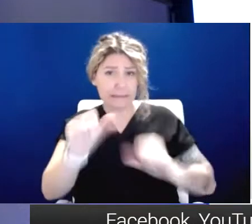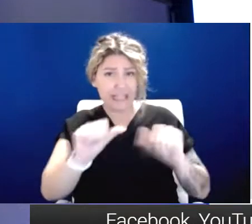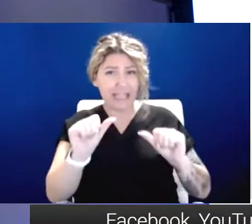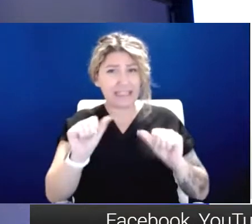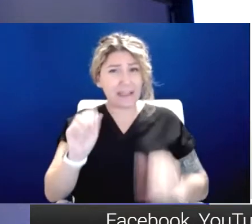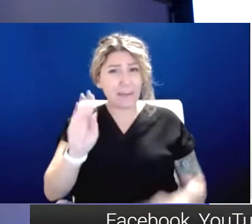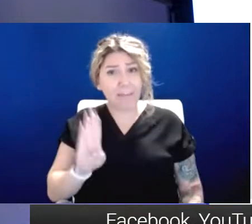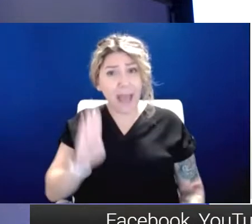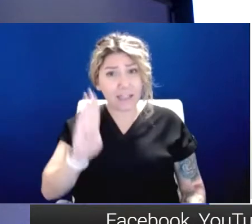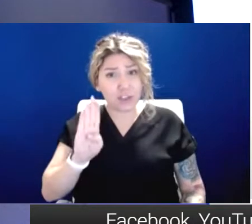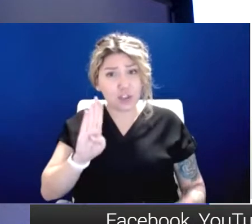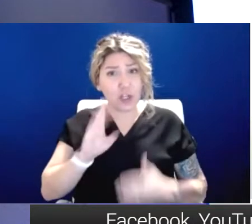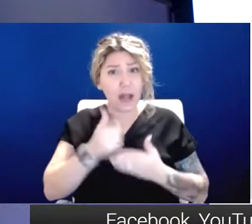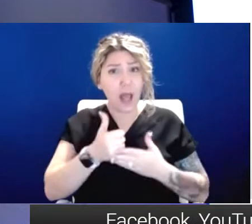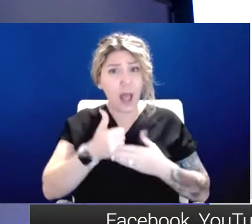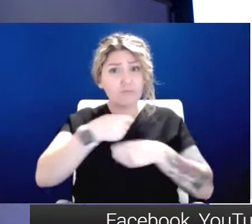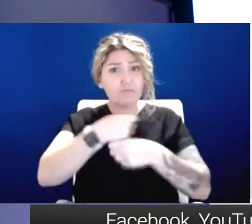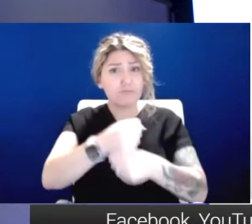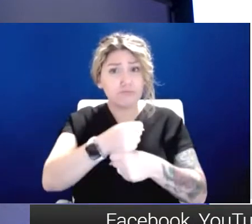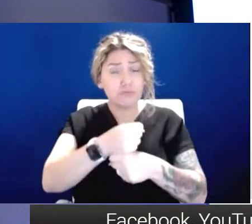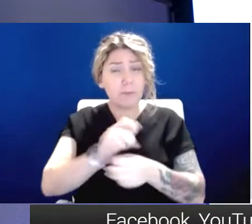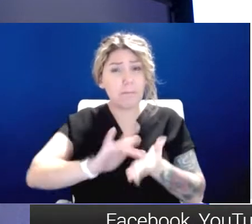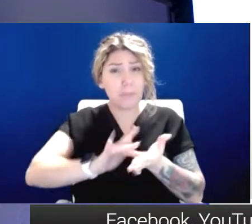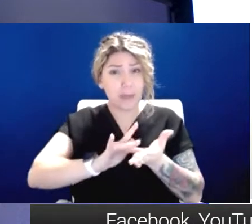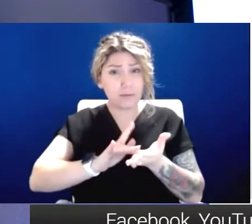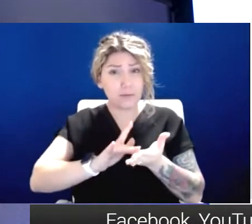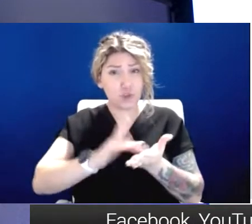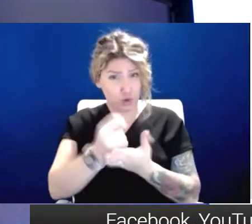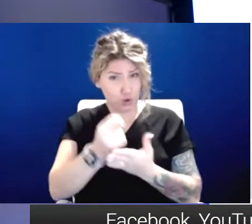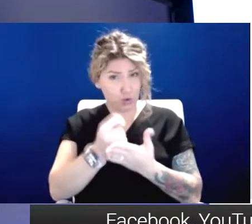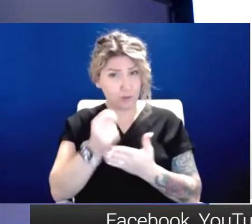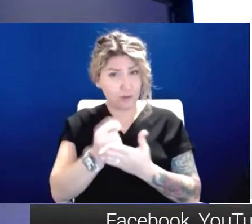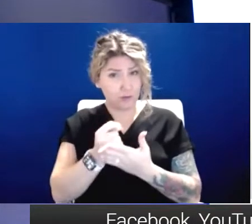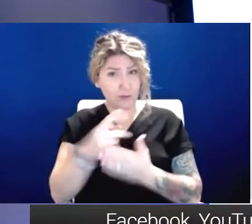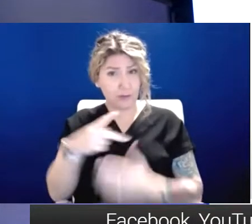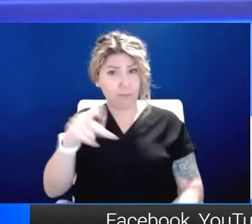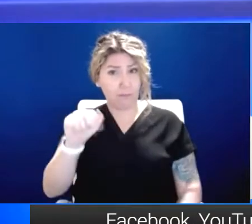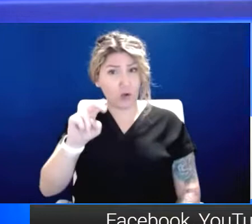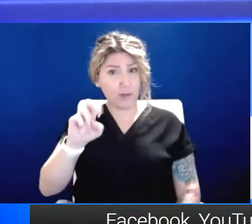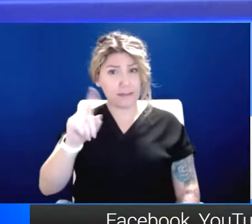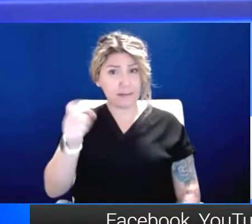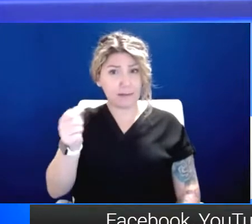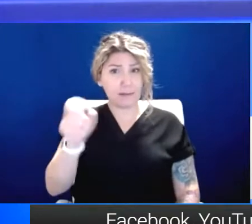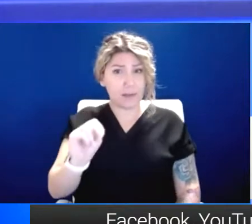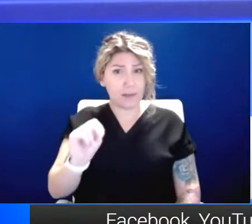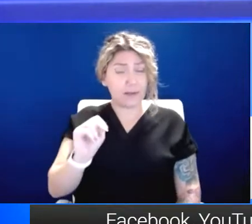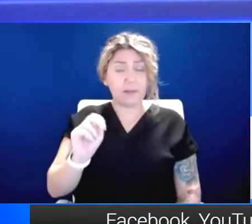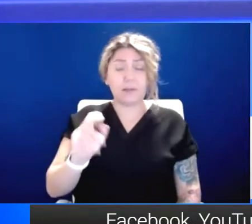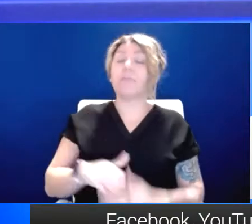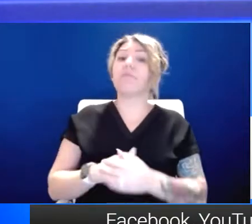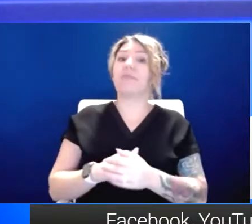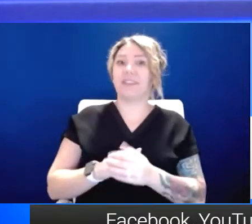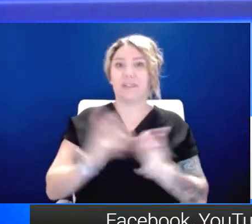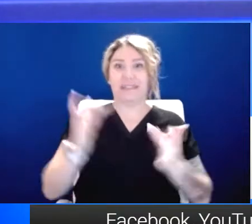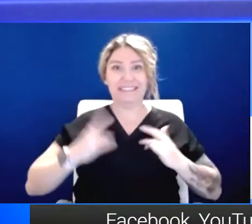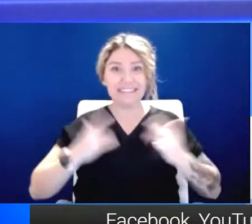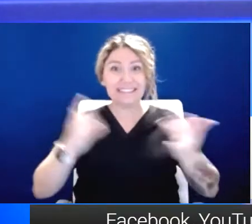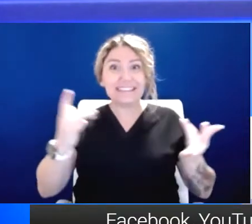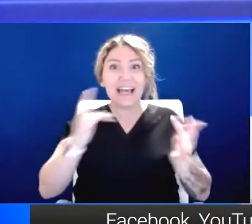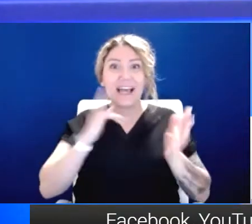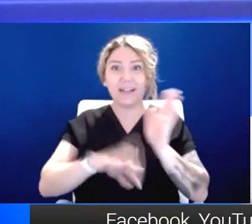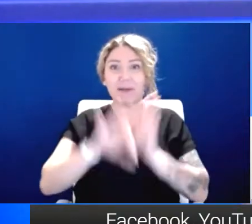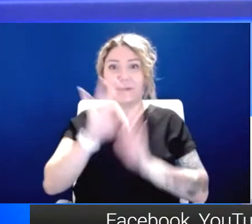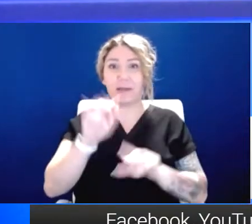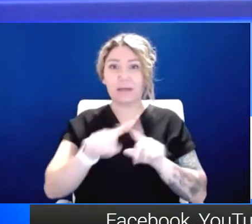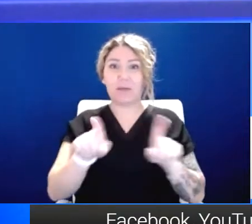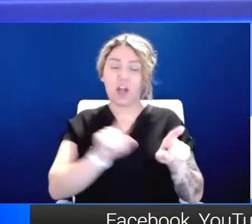help produce a drug that could help treat Parkinson's. What can you tell us about that? So it's a very exciting discovery, but it's also